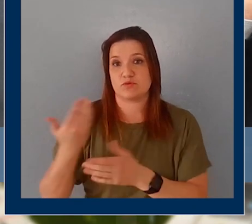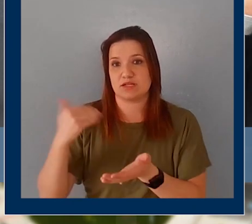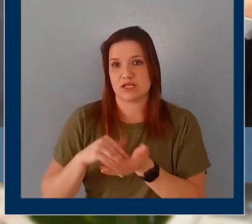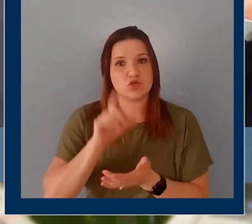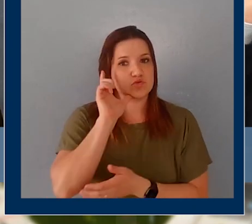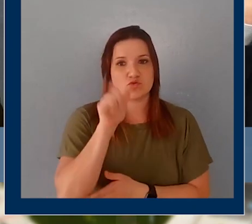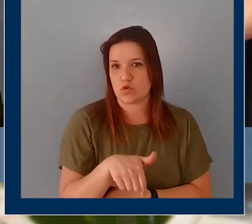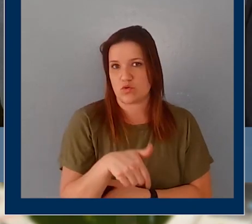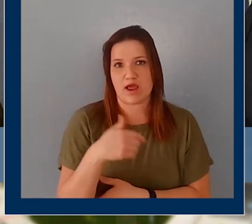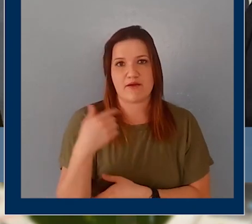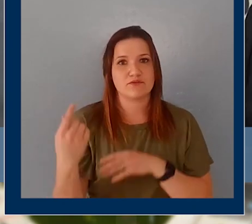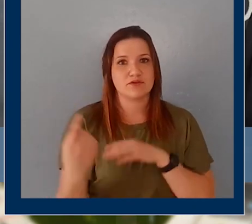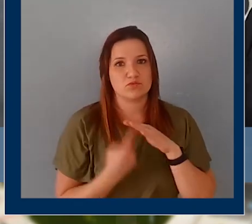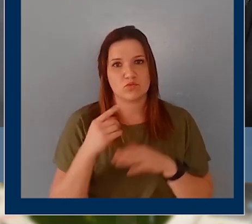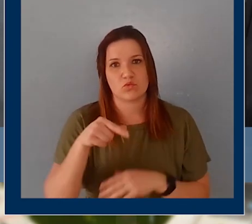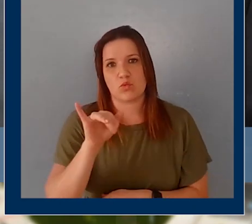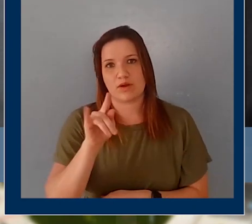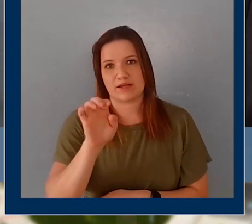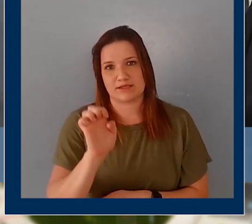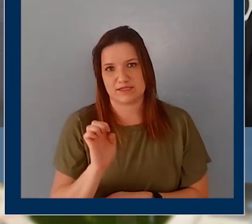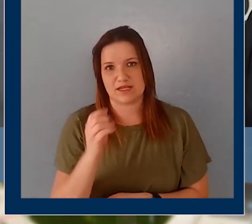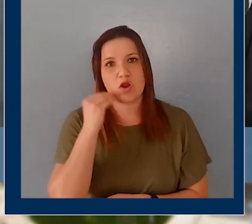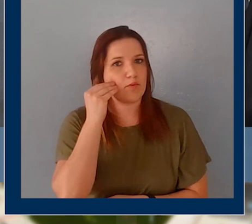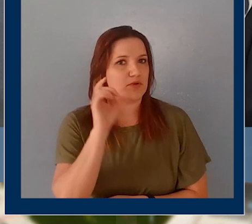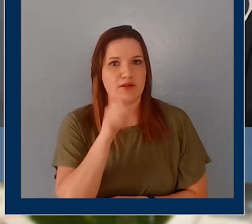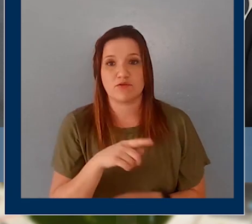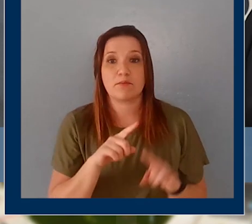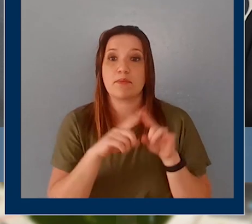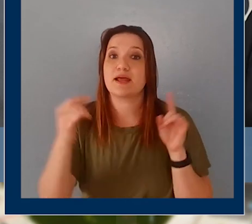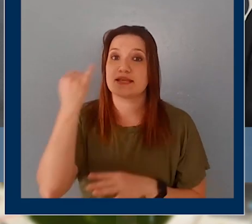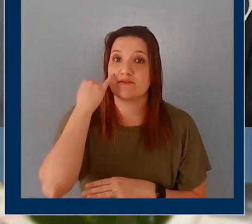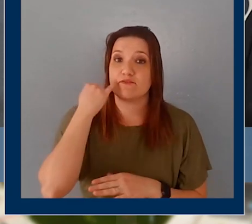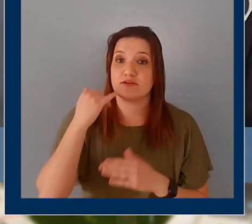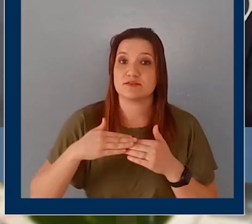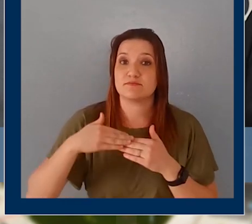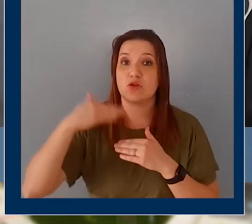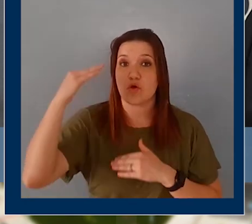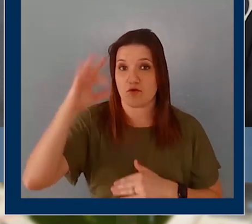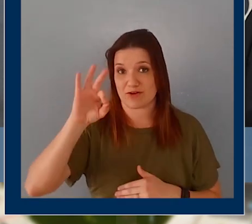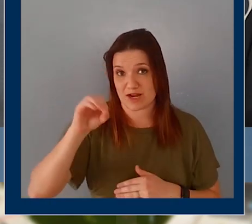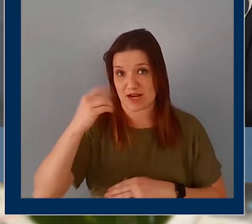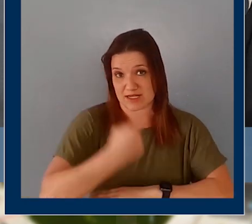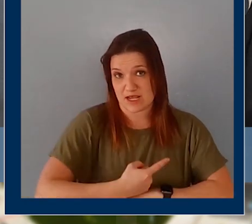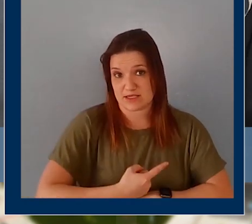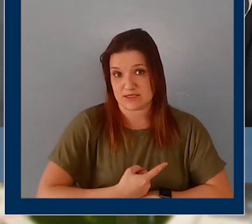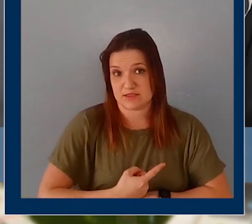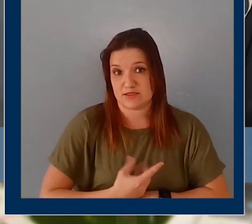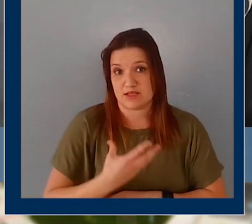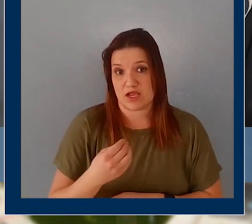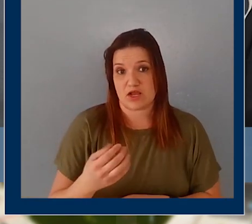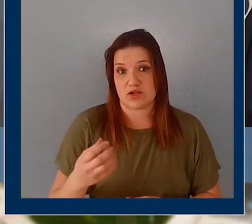up. Yeah, there's, Okay. I don't think that's where the 90 days come from, but that's apparently what the CDC